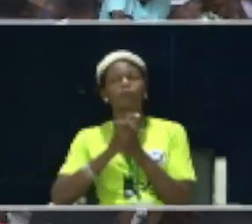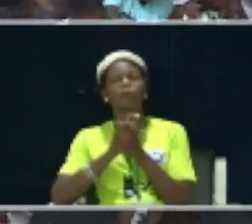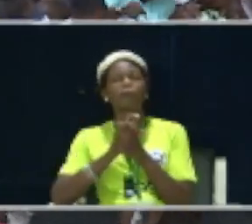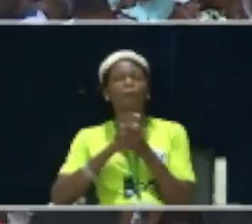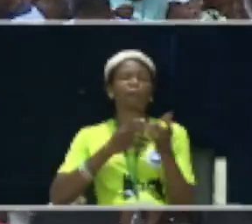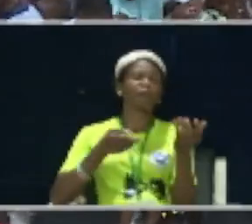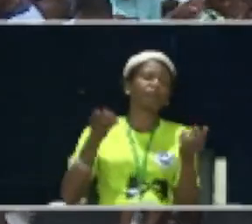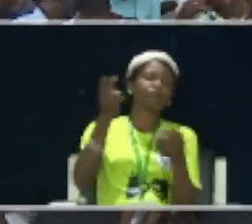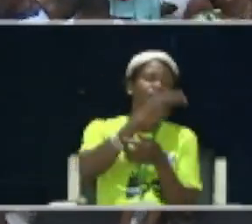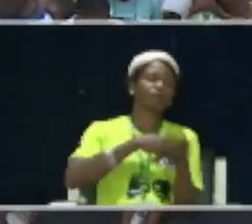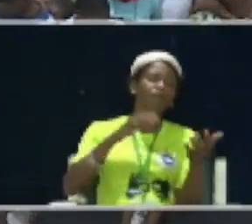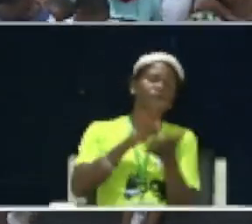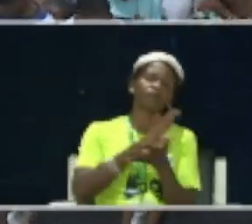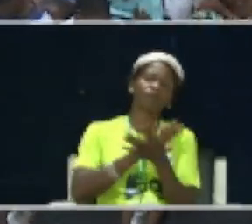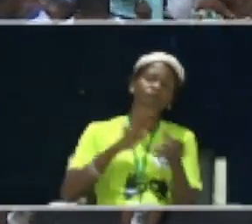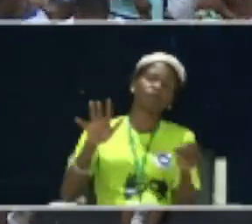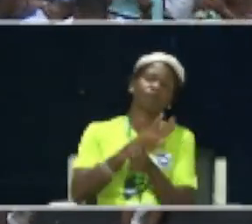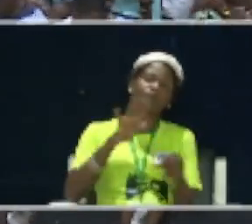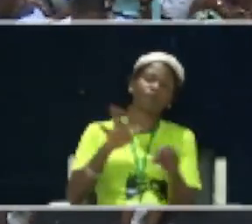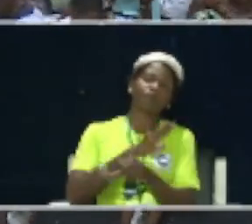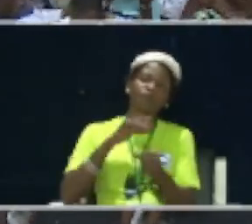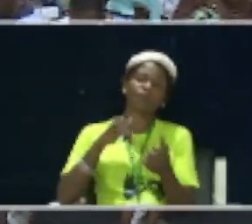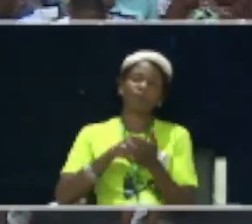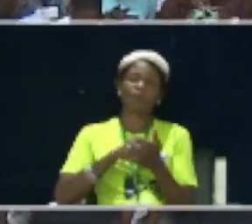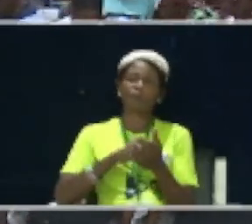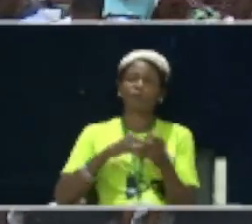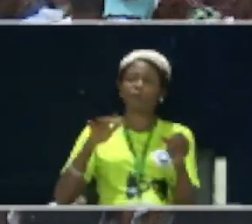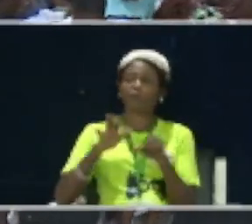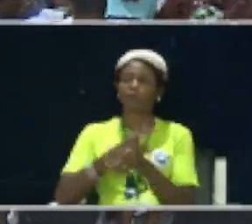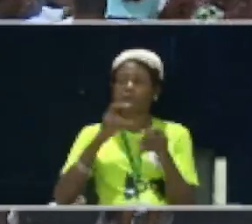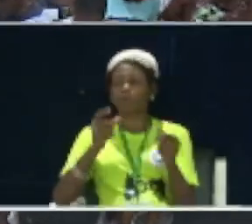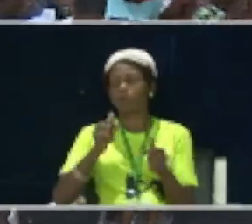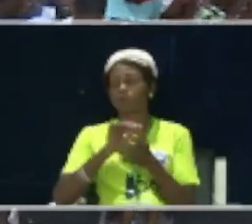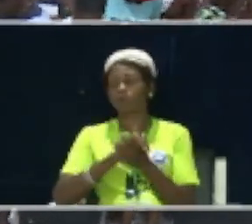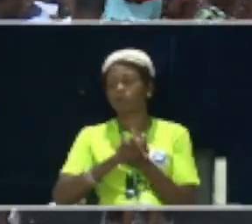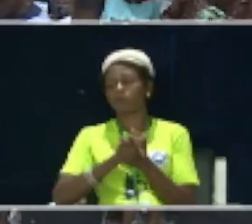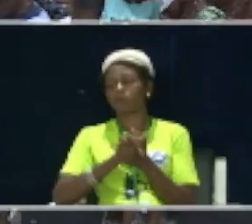Collect the documents from them. Begin to fill. Quickly